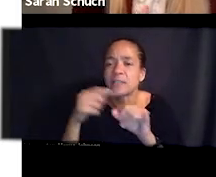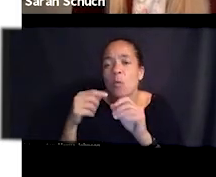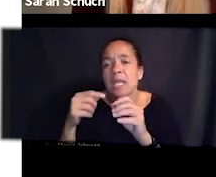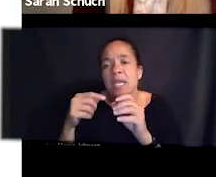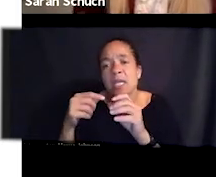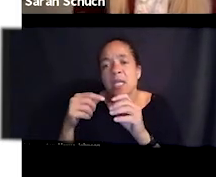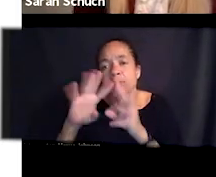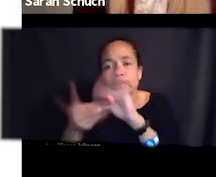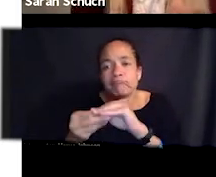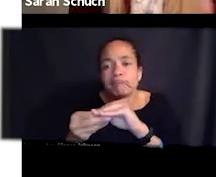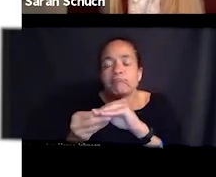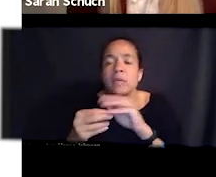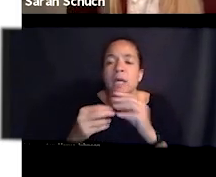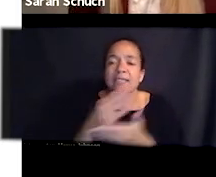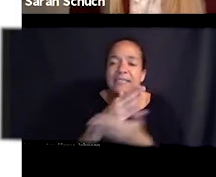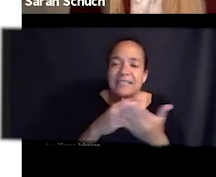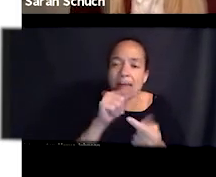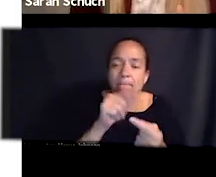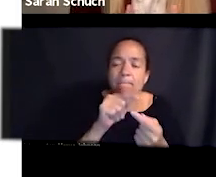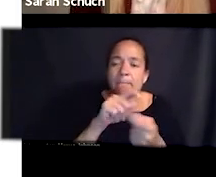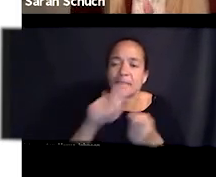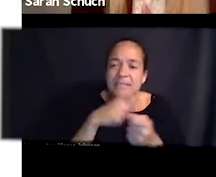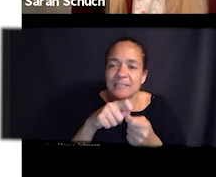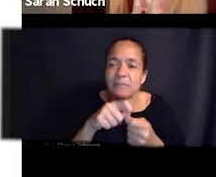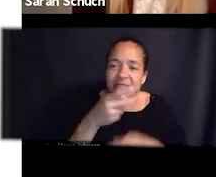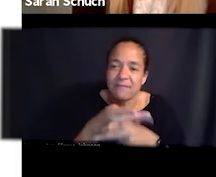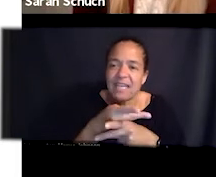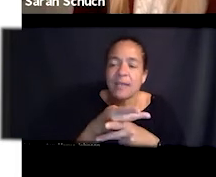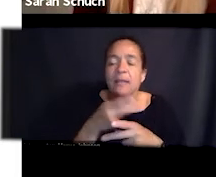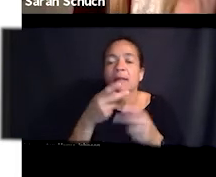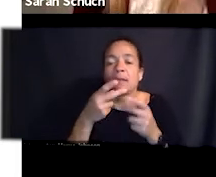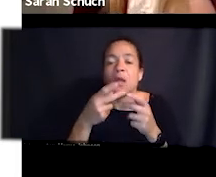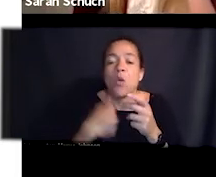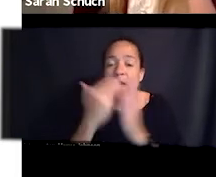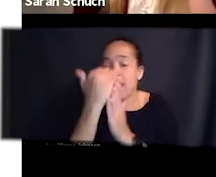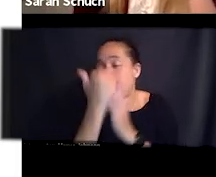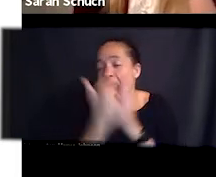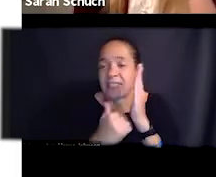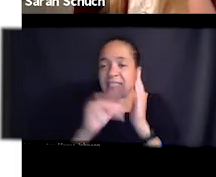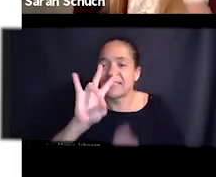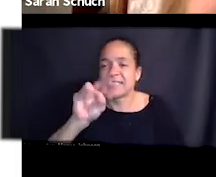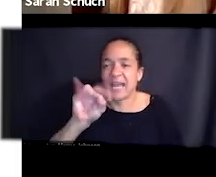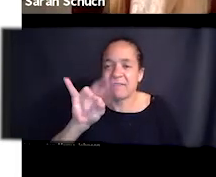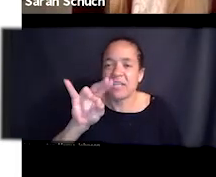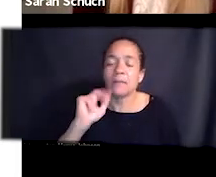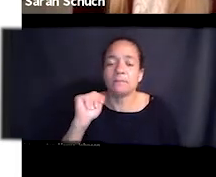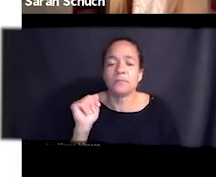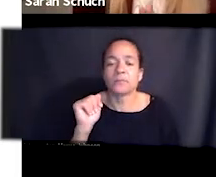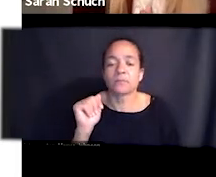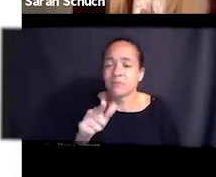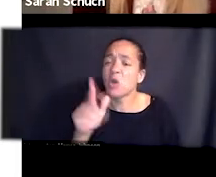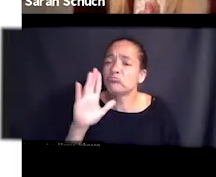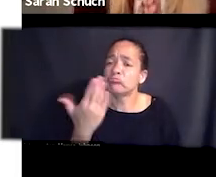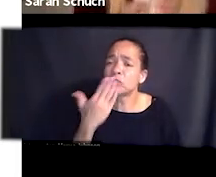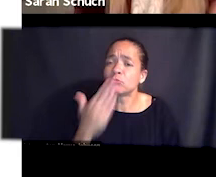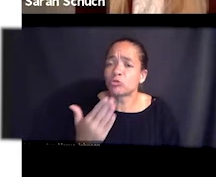maybe on a certain building or a certain part of the community, but we were able to come up with a list of 70. And we're like, okay, this seems good.